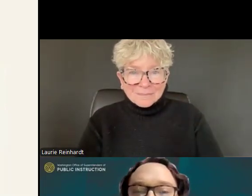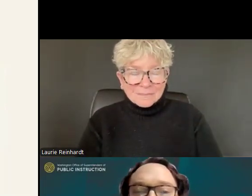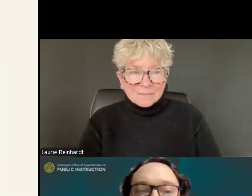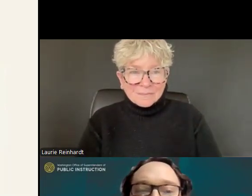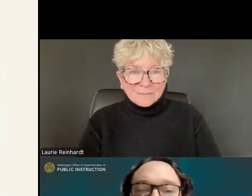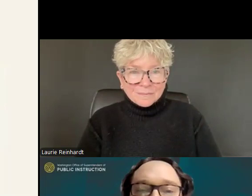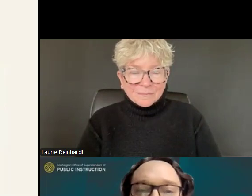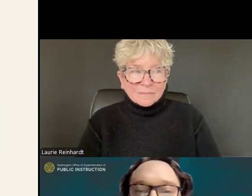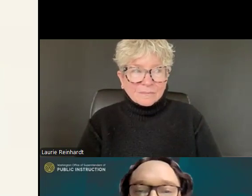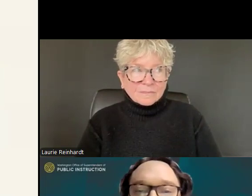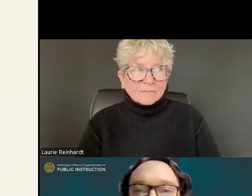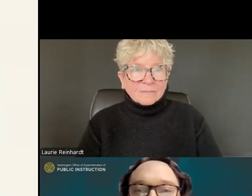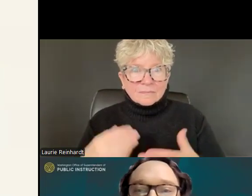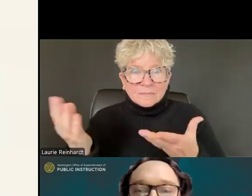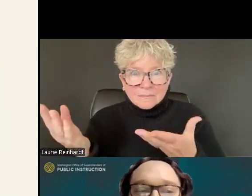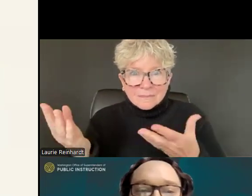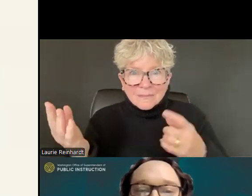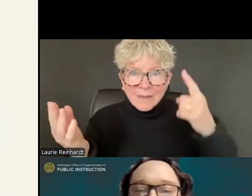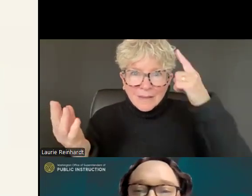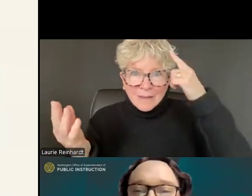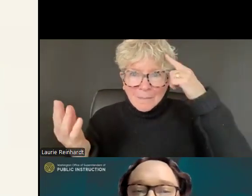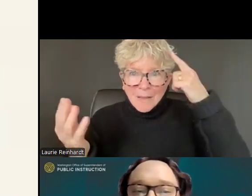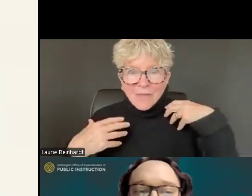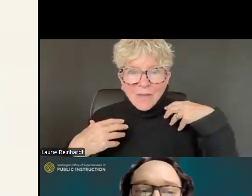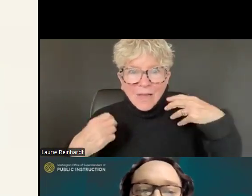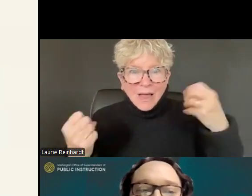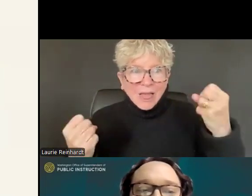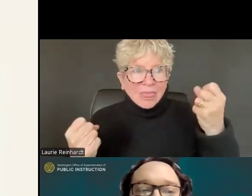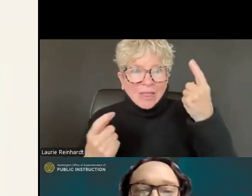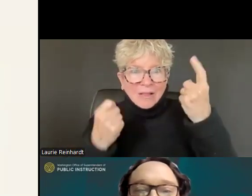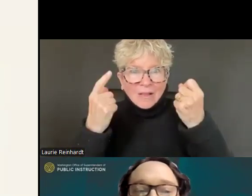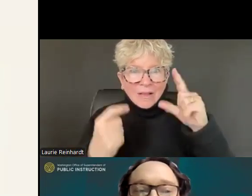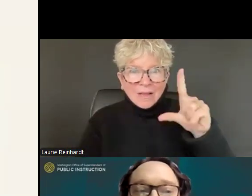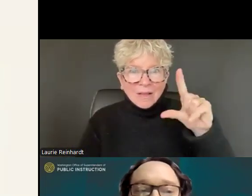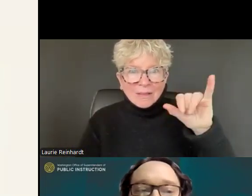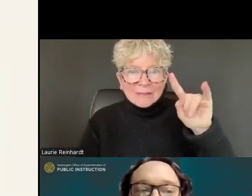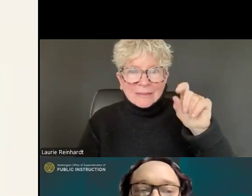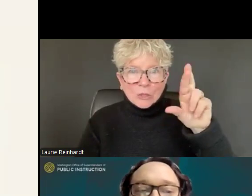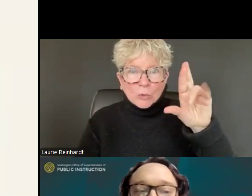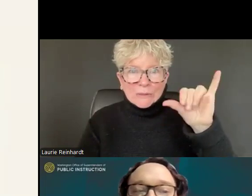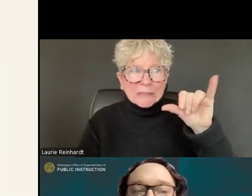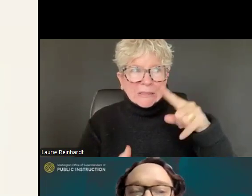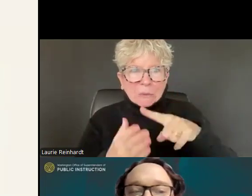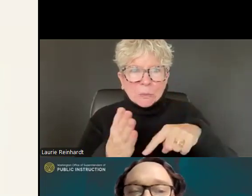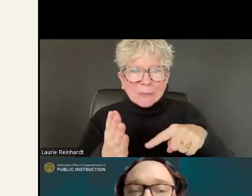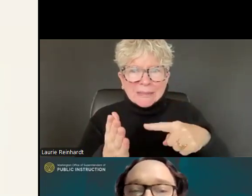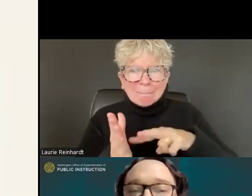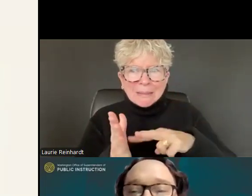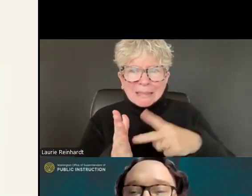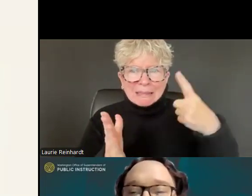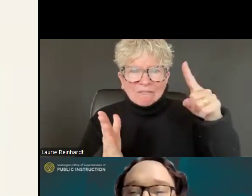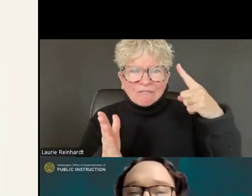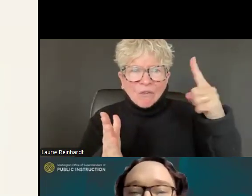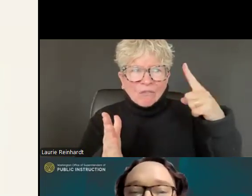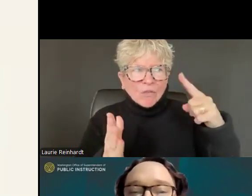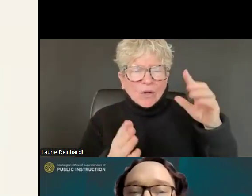So, what is mental health literacy? Why are we having this webinar? So, as the need for mental health information and